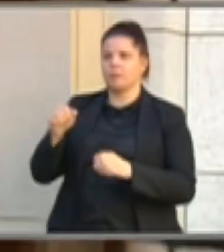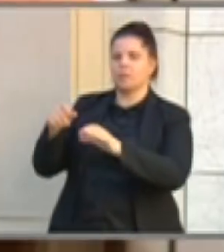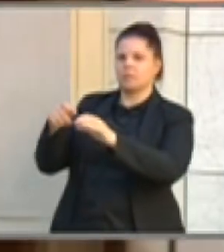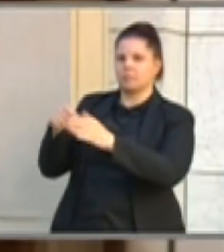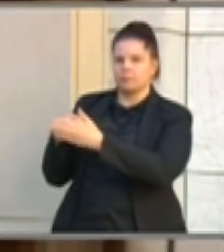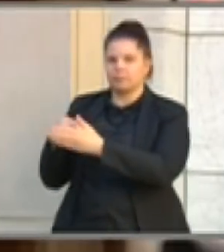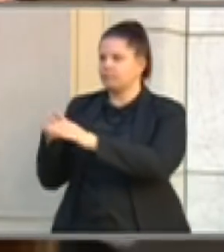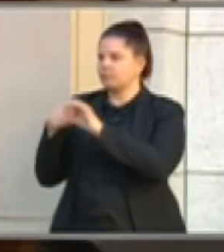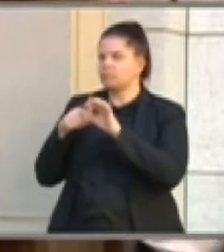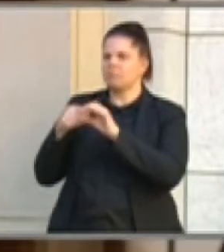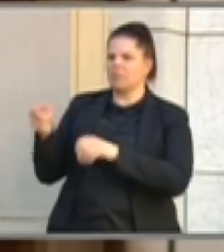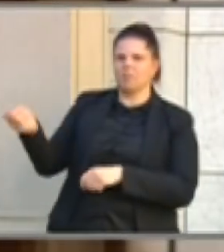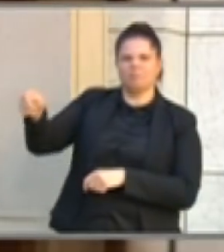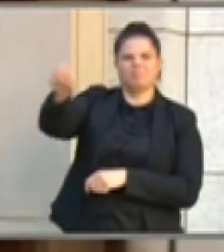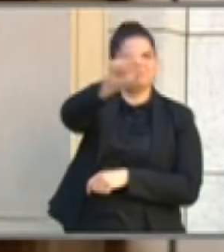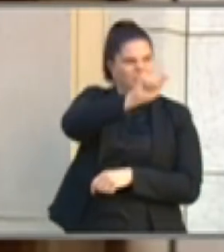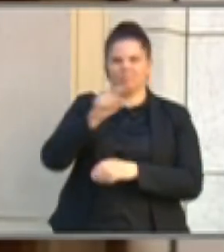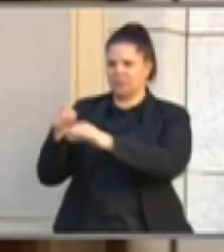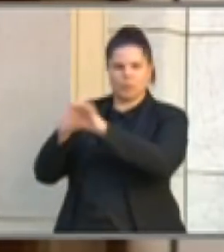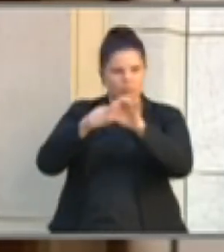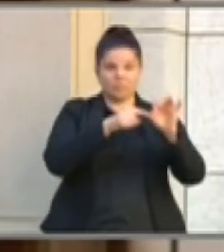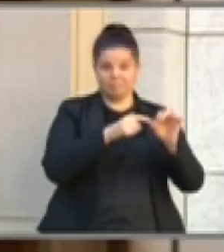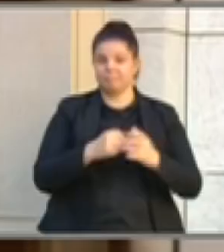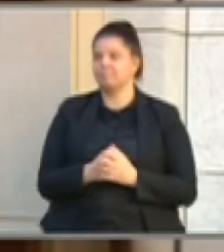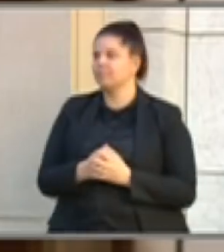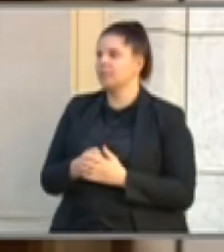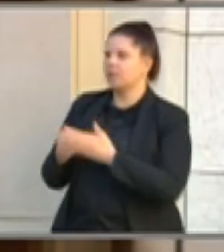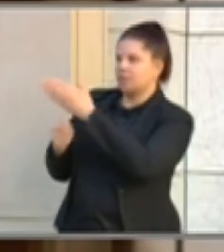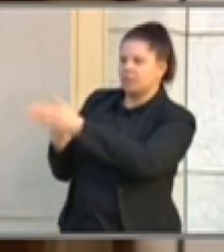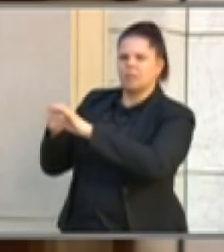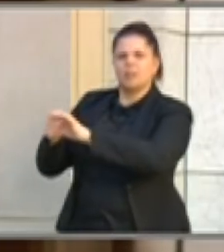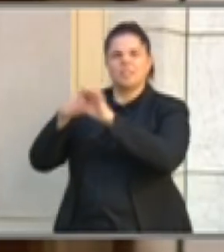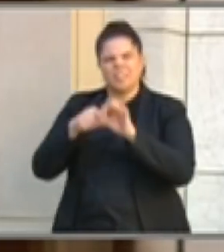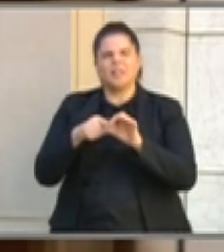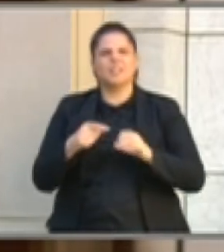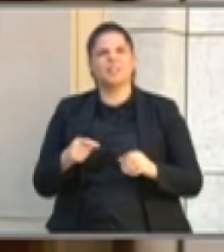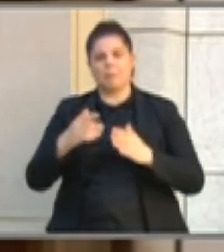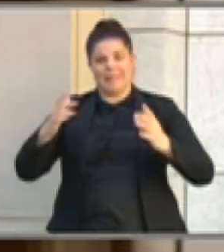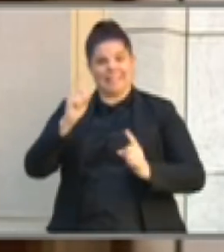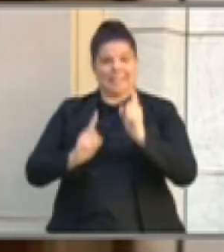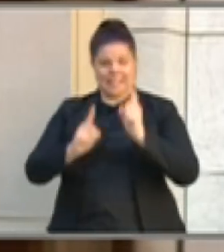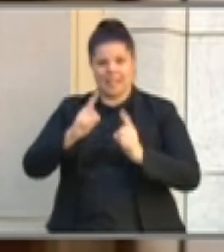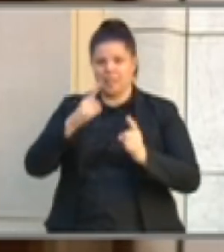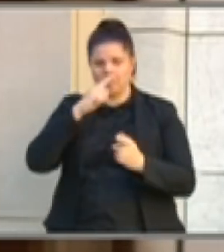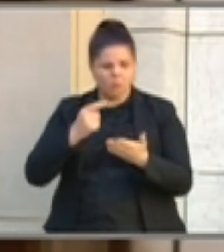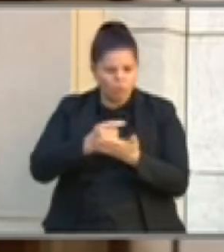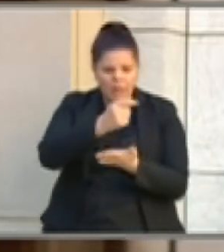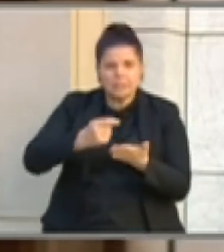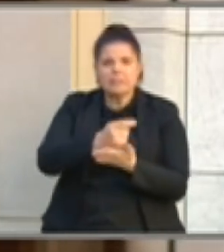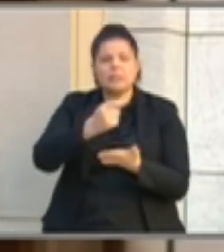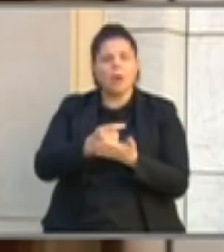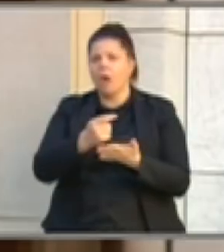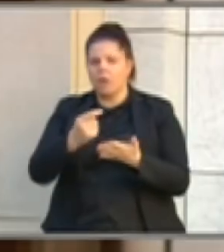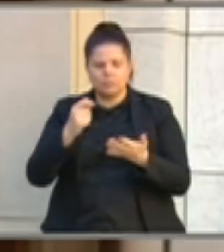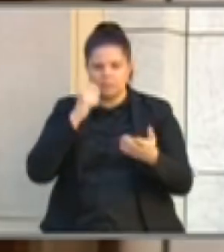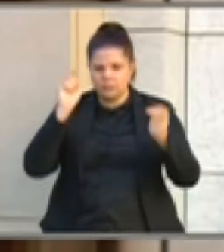Dave, I'm just going to move around so everyone will get an opportunity. Yep. PM, there are renters in the big cities who will be struggling to pay the rent if they lose